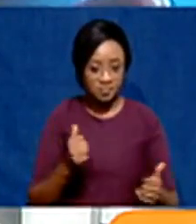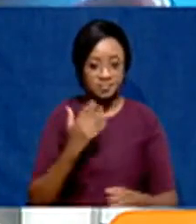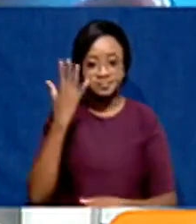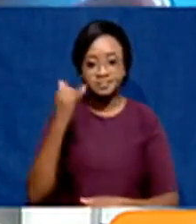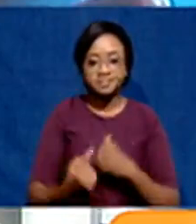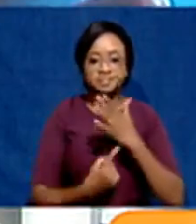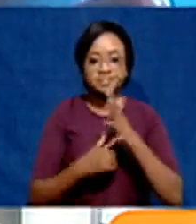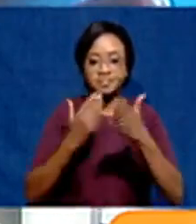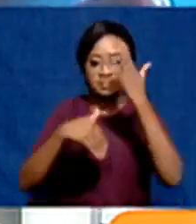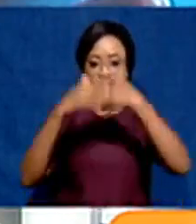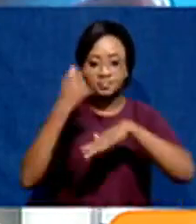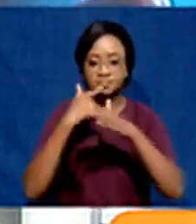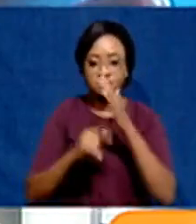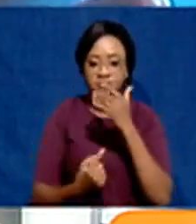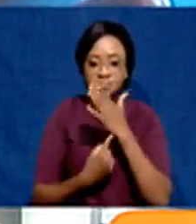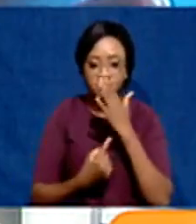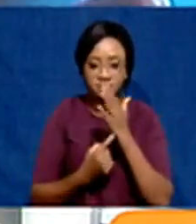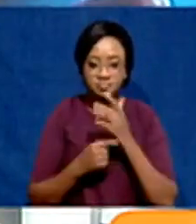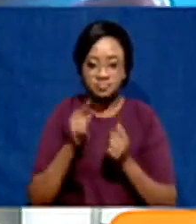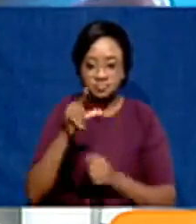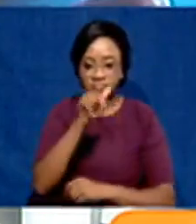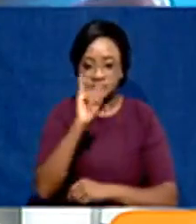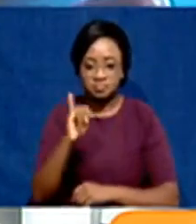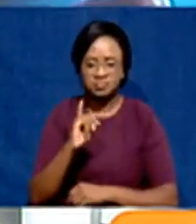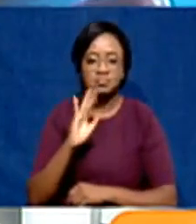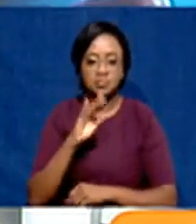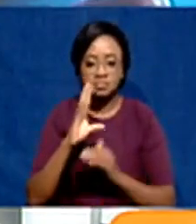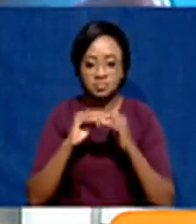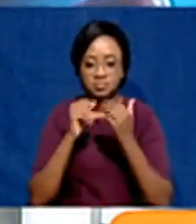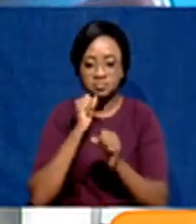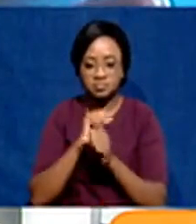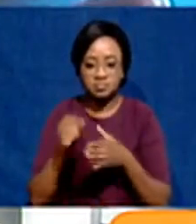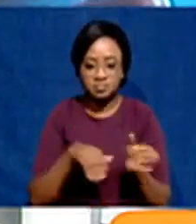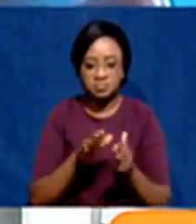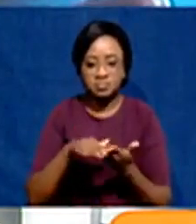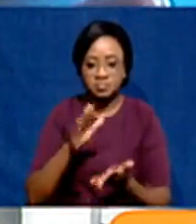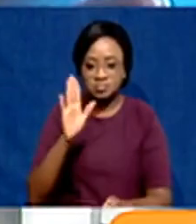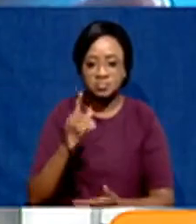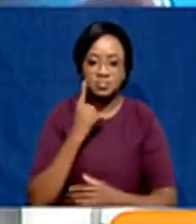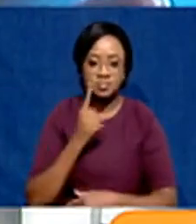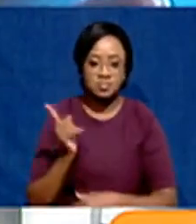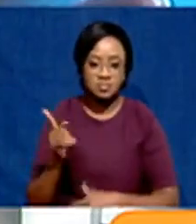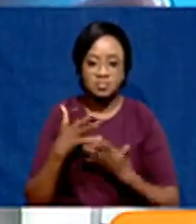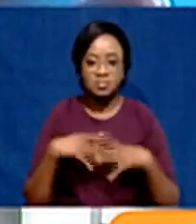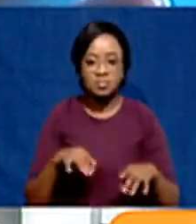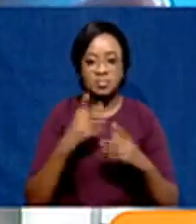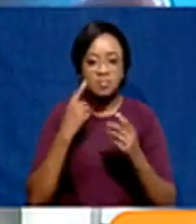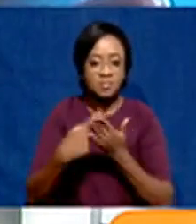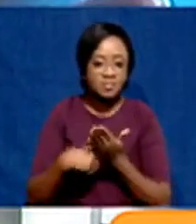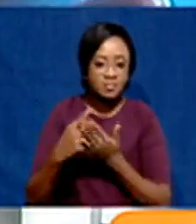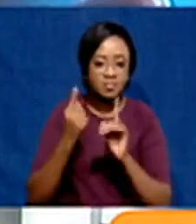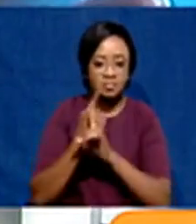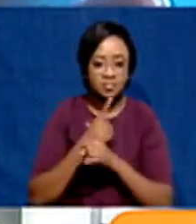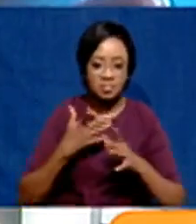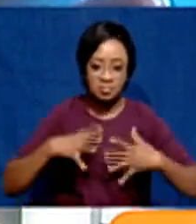according to tech experts who say the technology will, on the contrary, create more job opportunities for growth in various sectors. Dennis Otieno